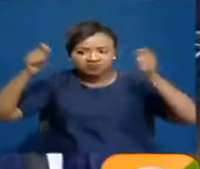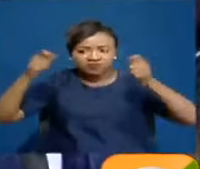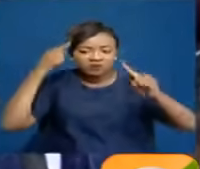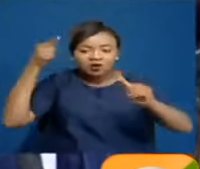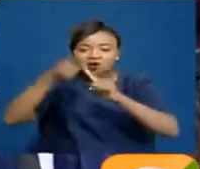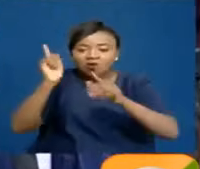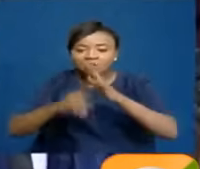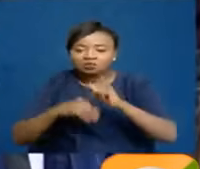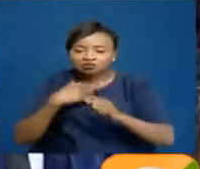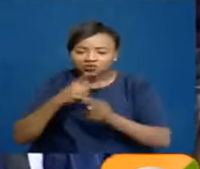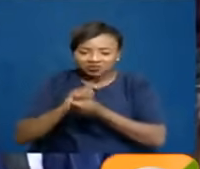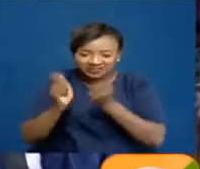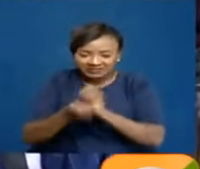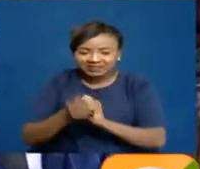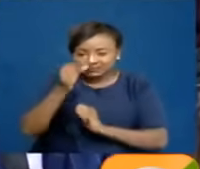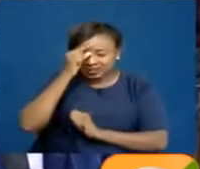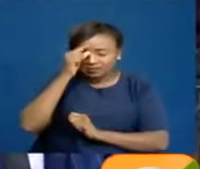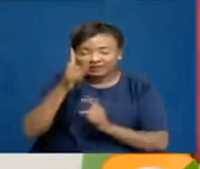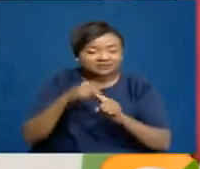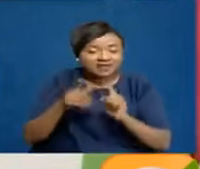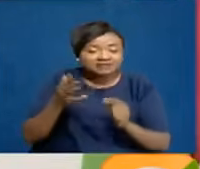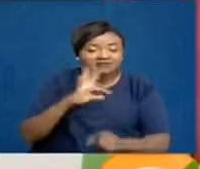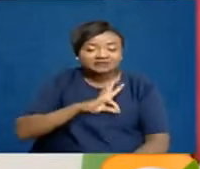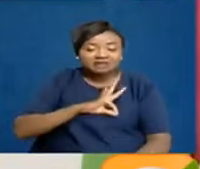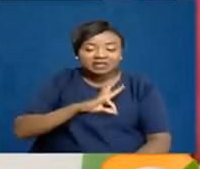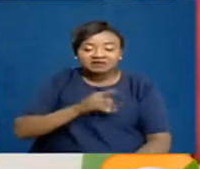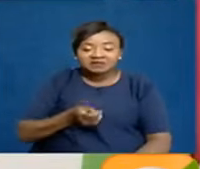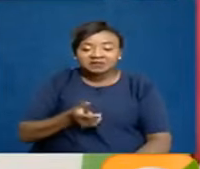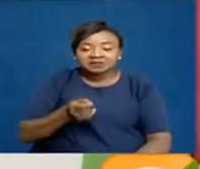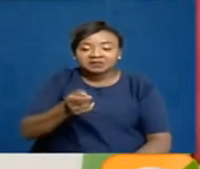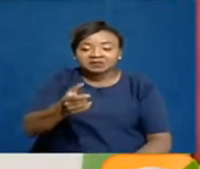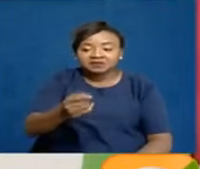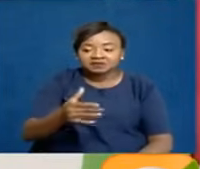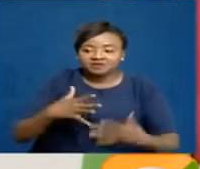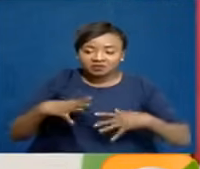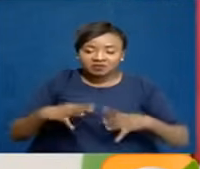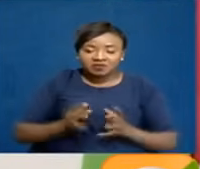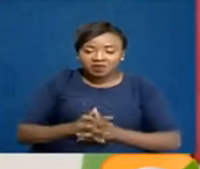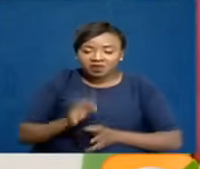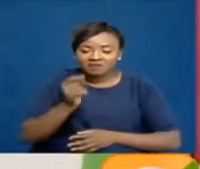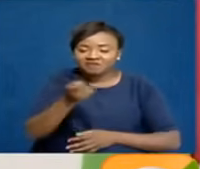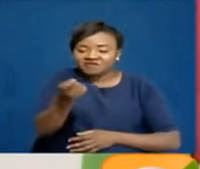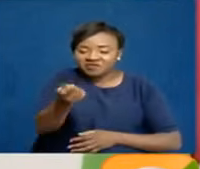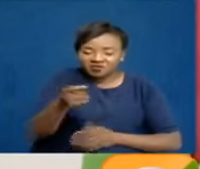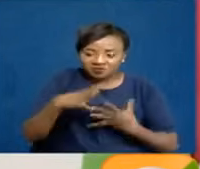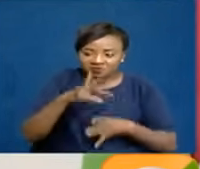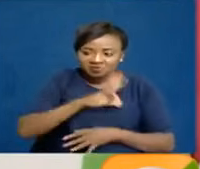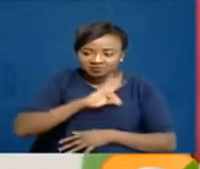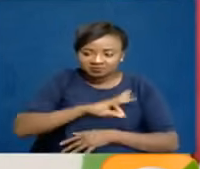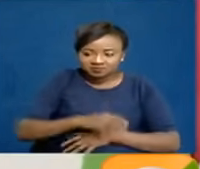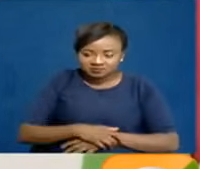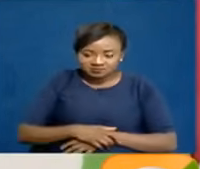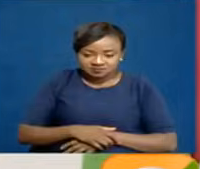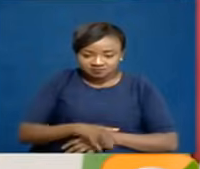rewarding a few leaders under the broad-based government. That requirement of public participation is not a favor from the